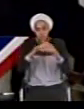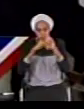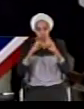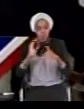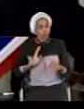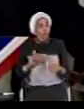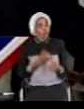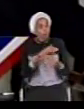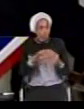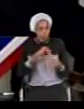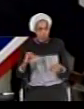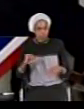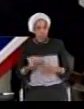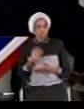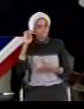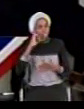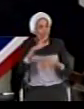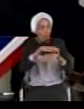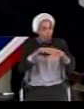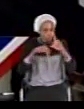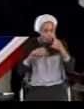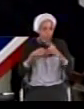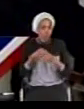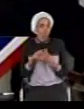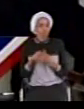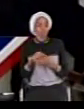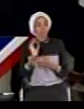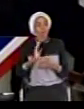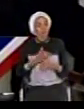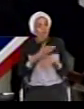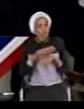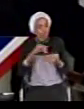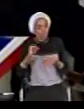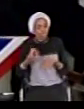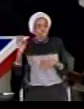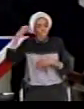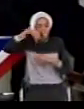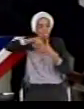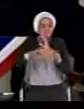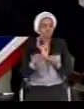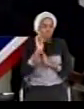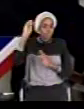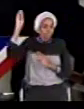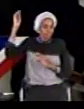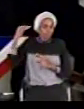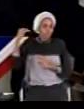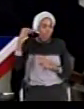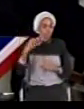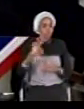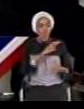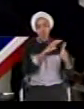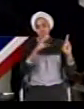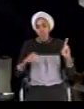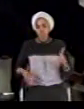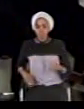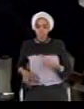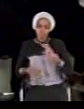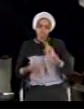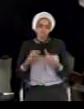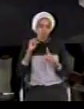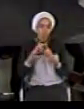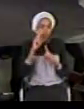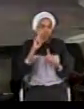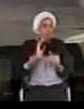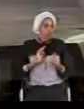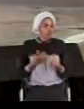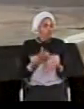calling, called you, our calling, into the grace of Christ. Our calling